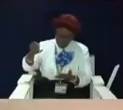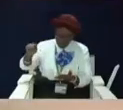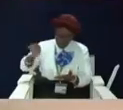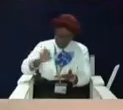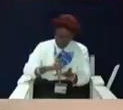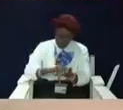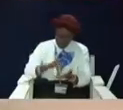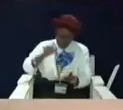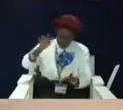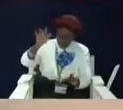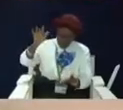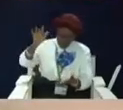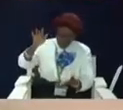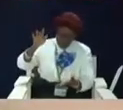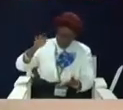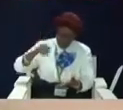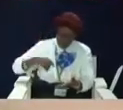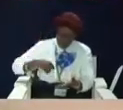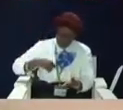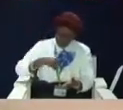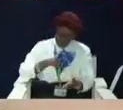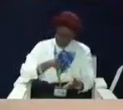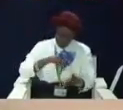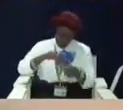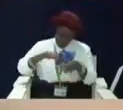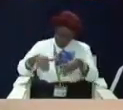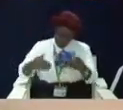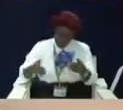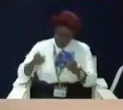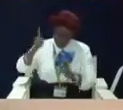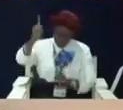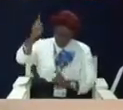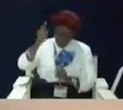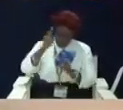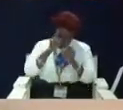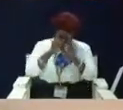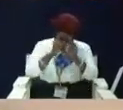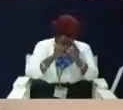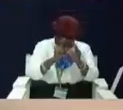all the glory. We give you